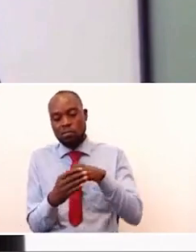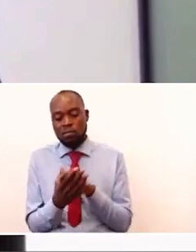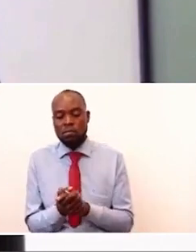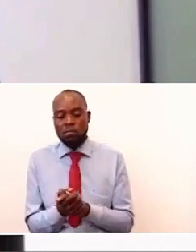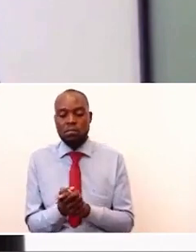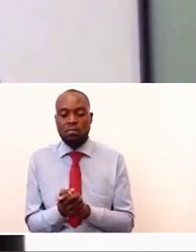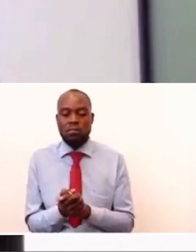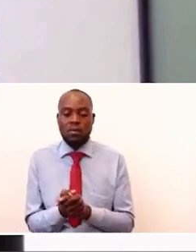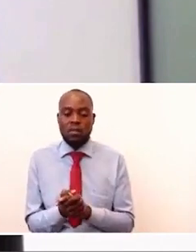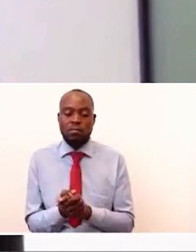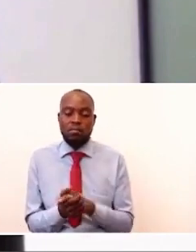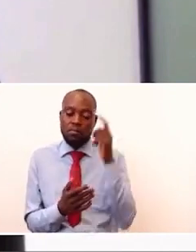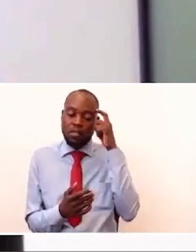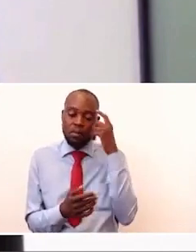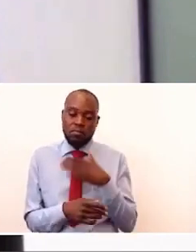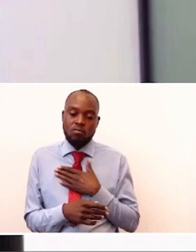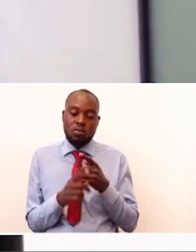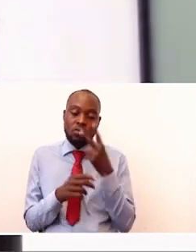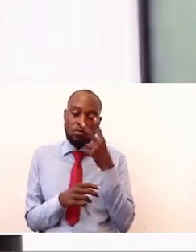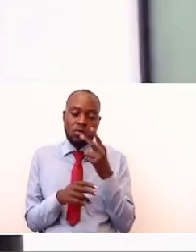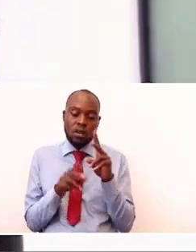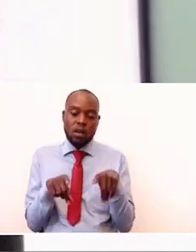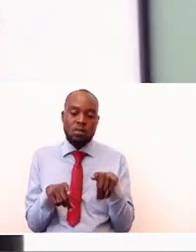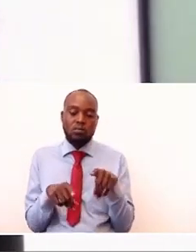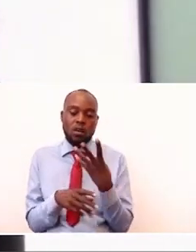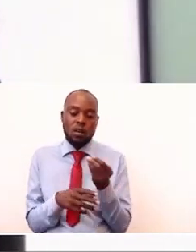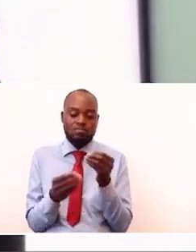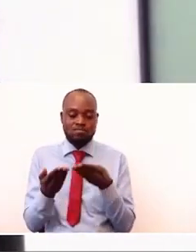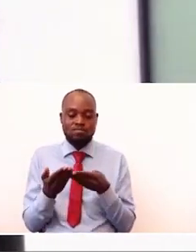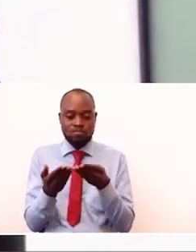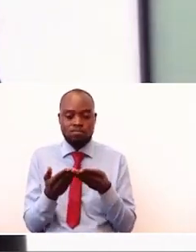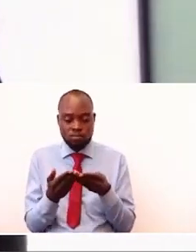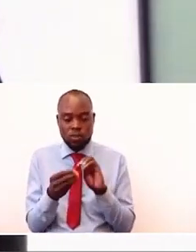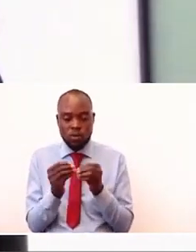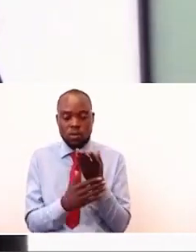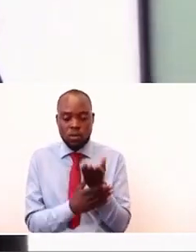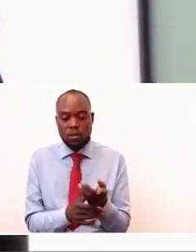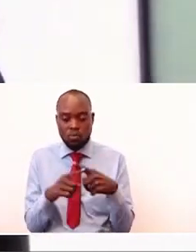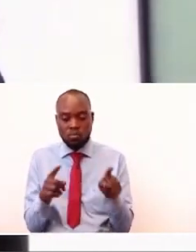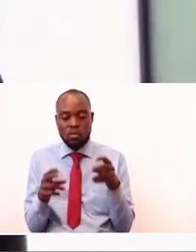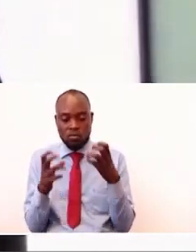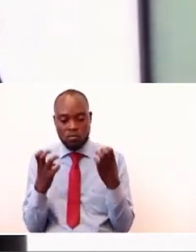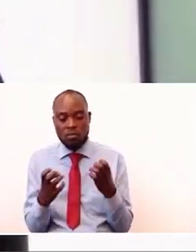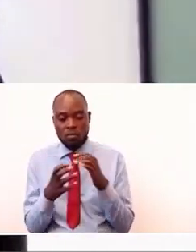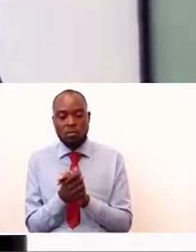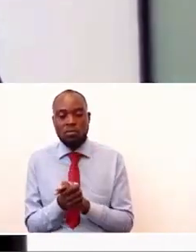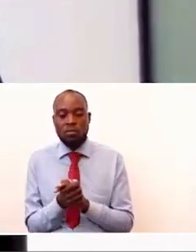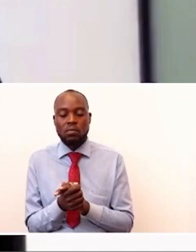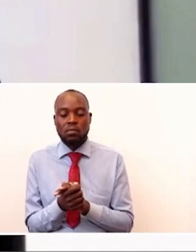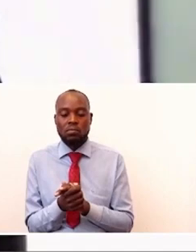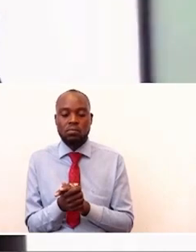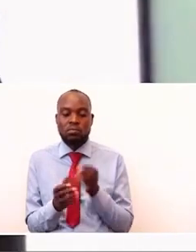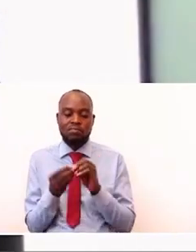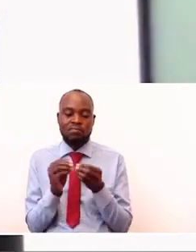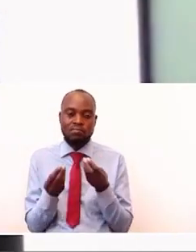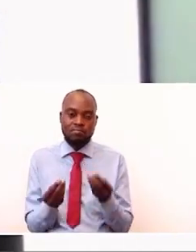our talent, in ensuring that people actually have access to these platforms and phones, then we're still going to experience the same